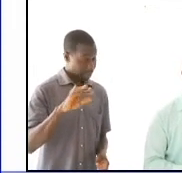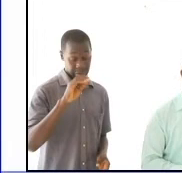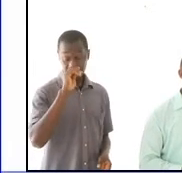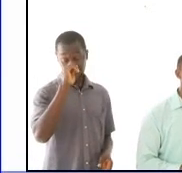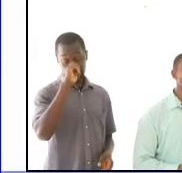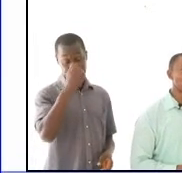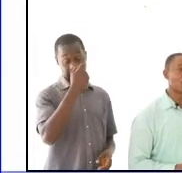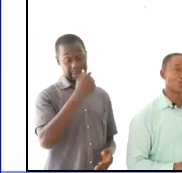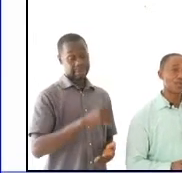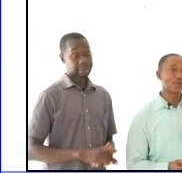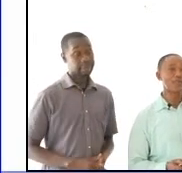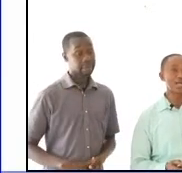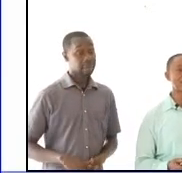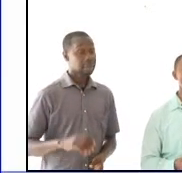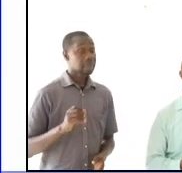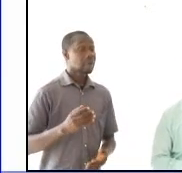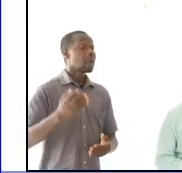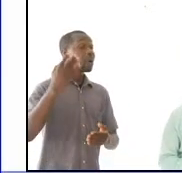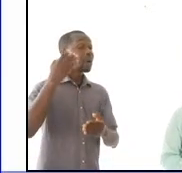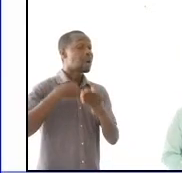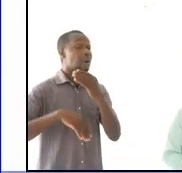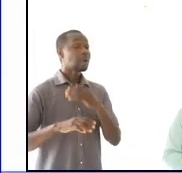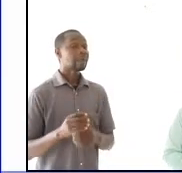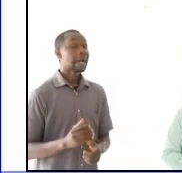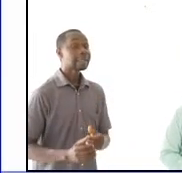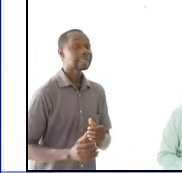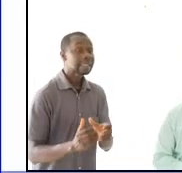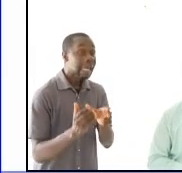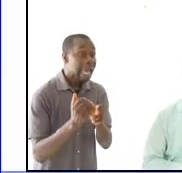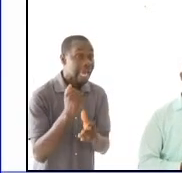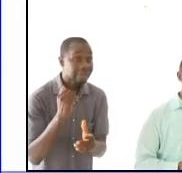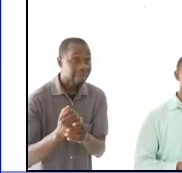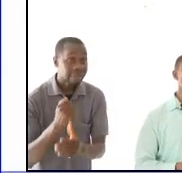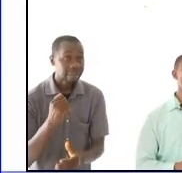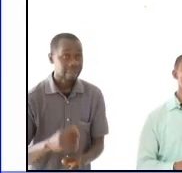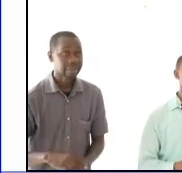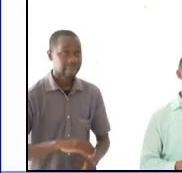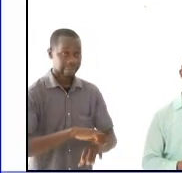dying. So we go back to the excretory system.